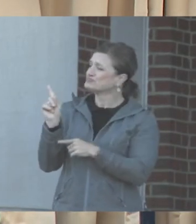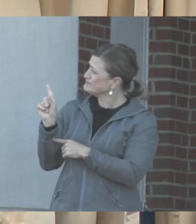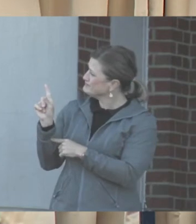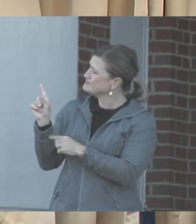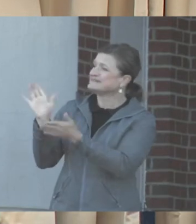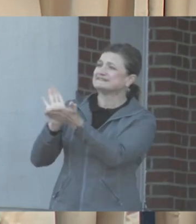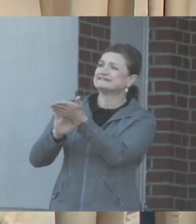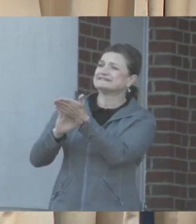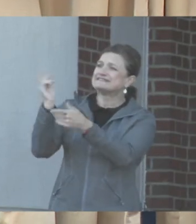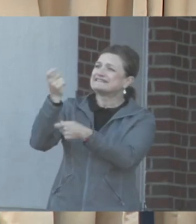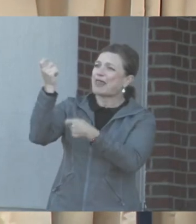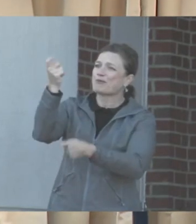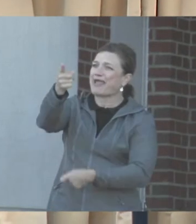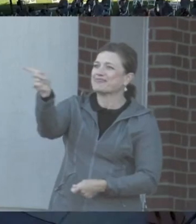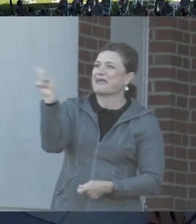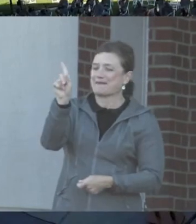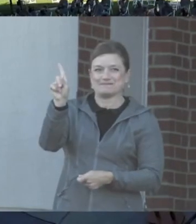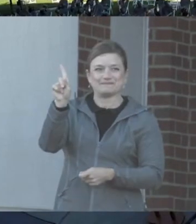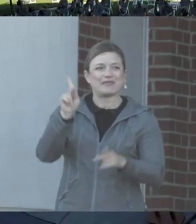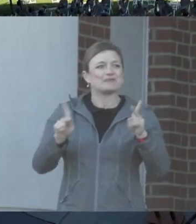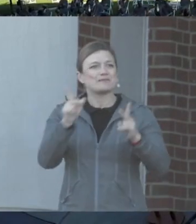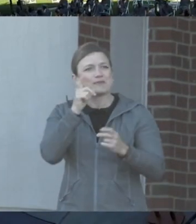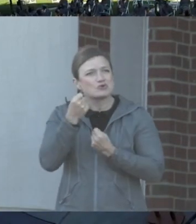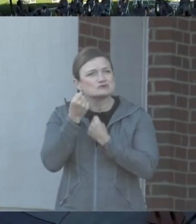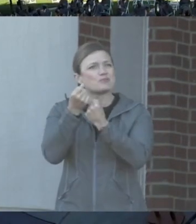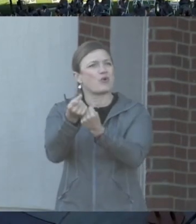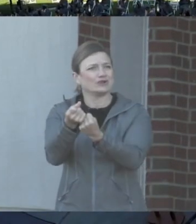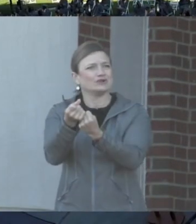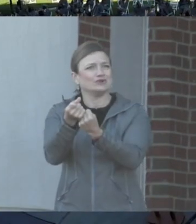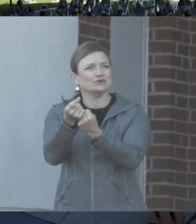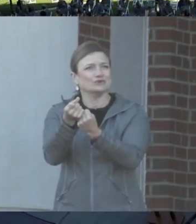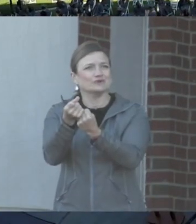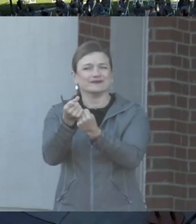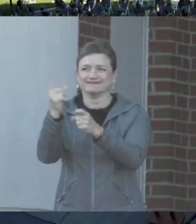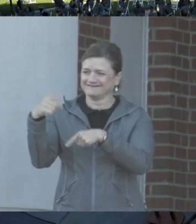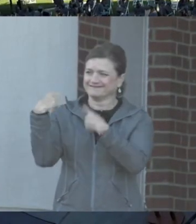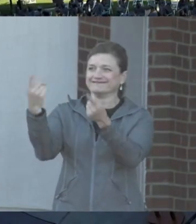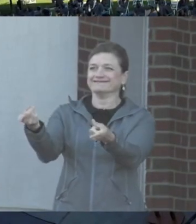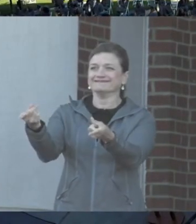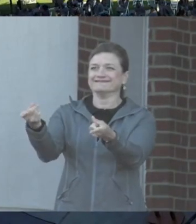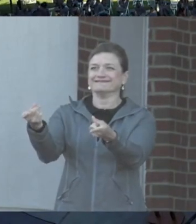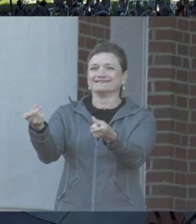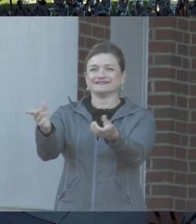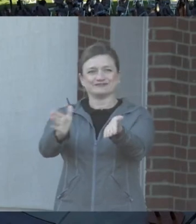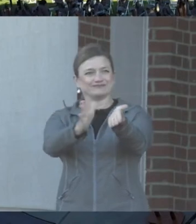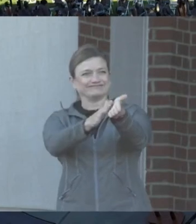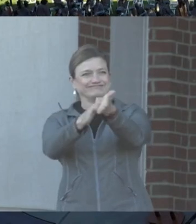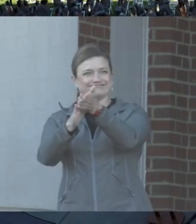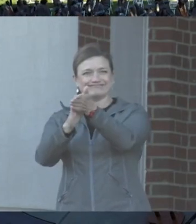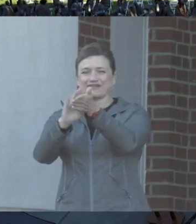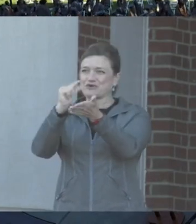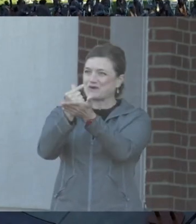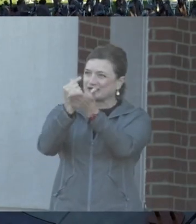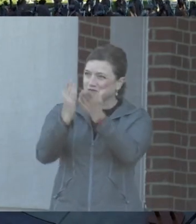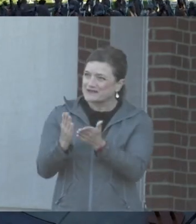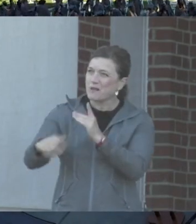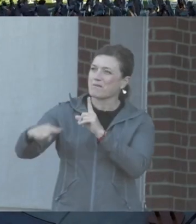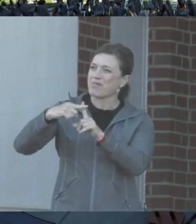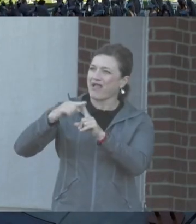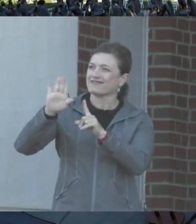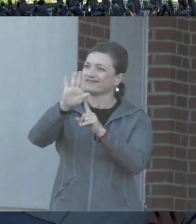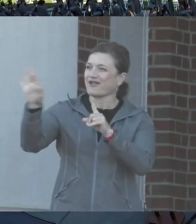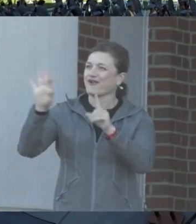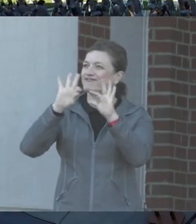them as well as the people who've helped you get through today? So let's celebrate our graduates and their families who are with us.